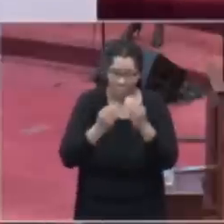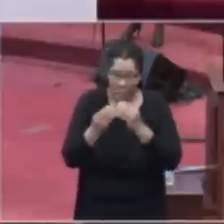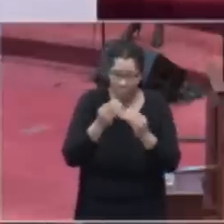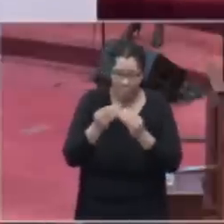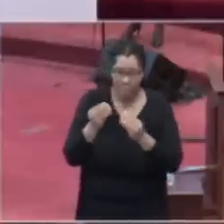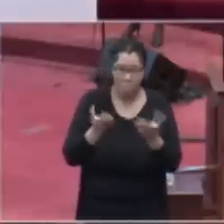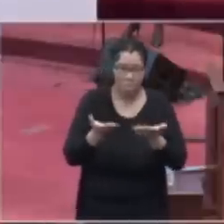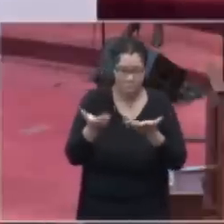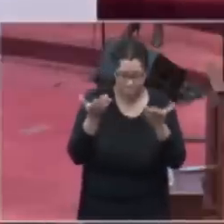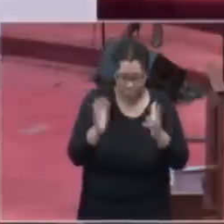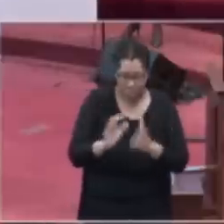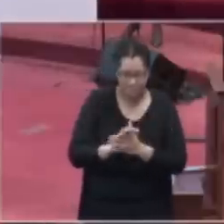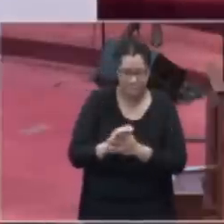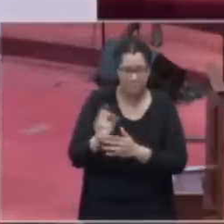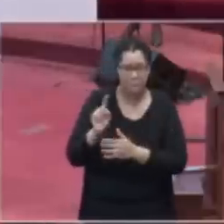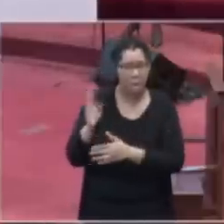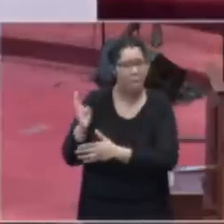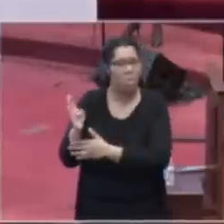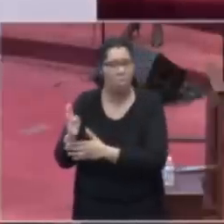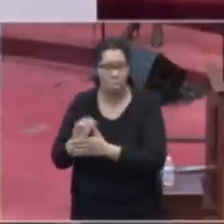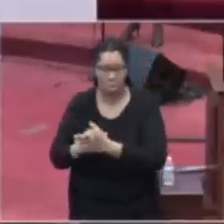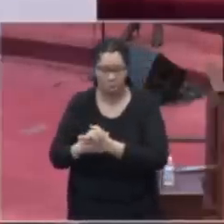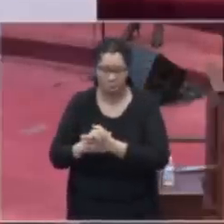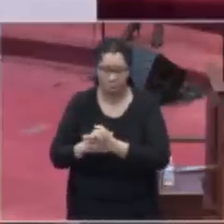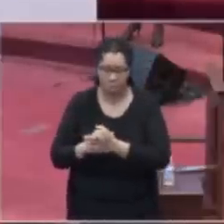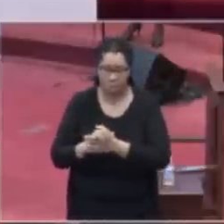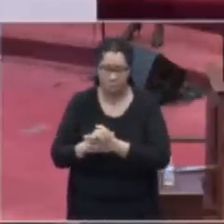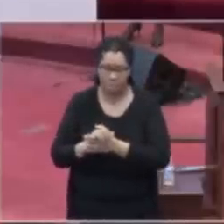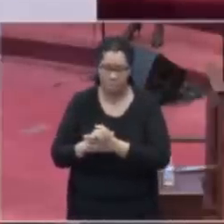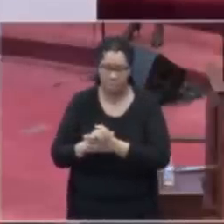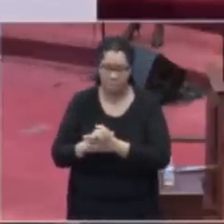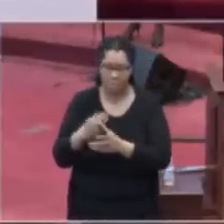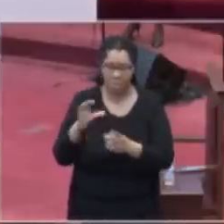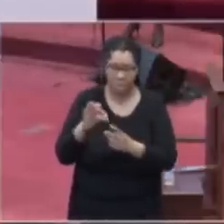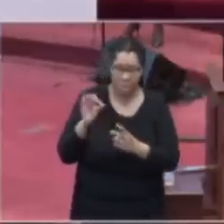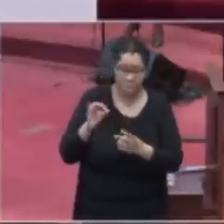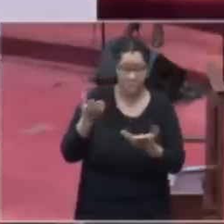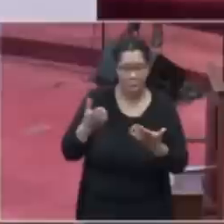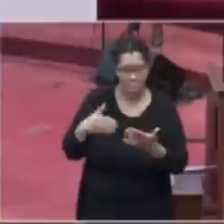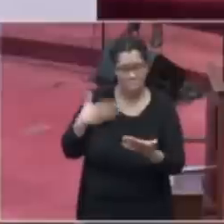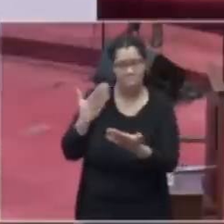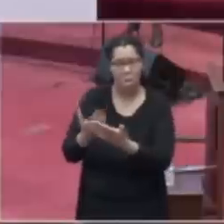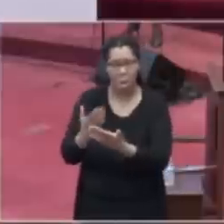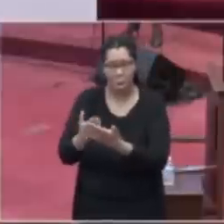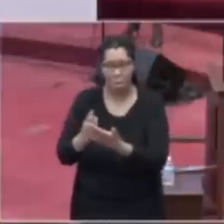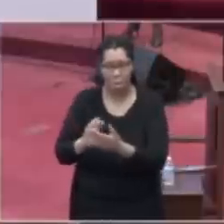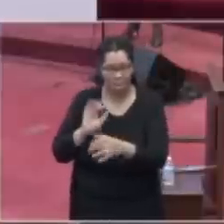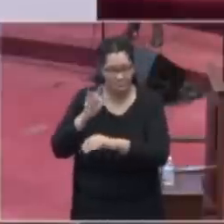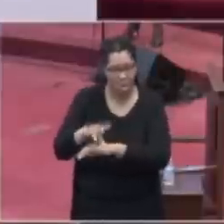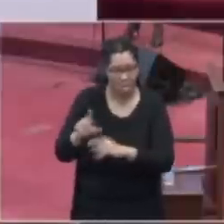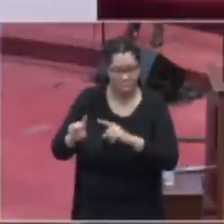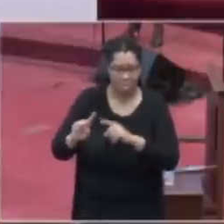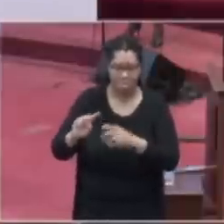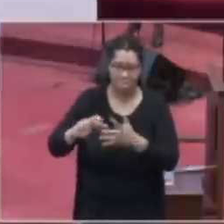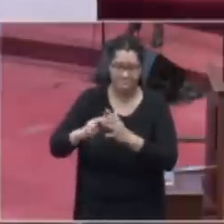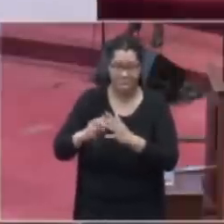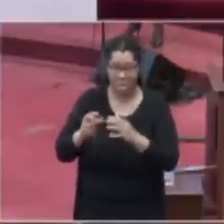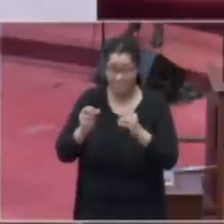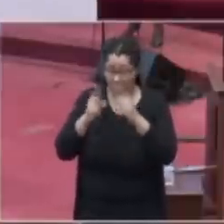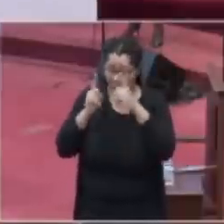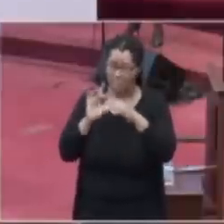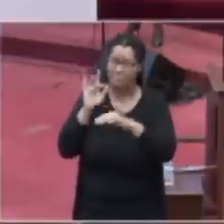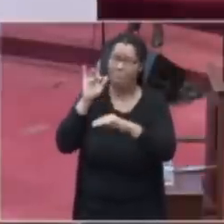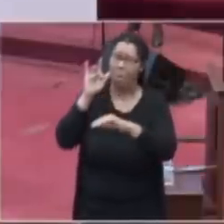service afterwards in Baltimore, and the choice to get there early which meant I had to get up super early to drive from